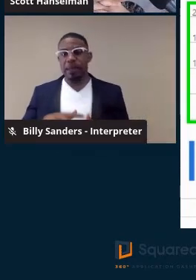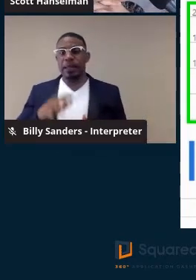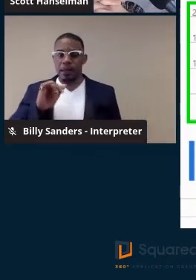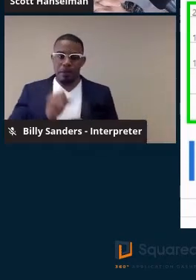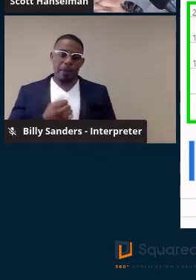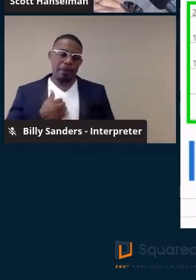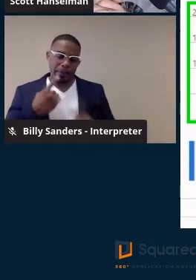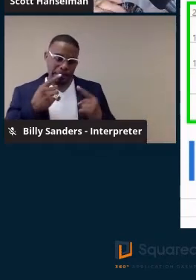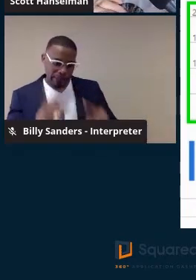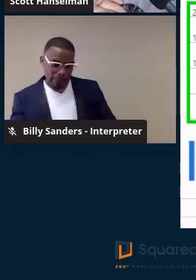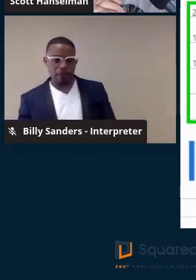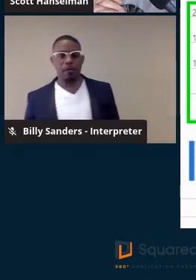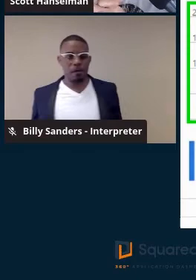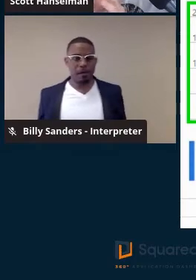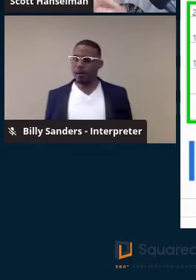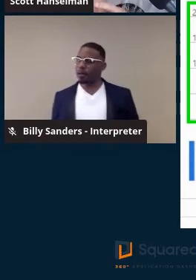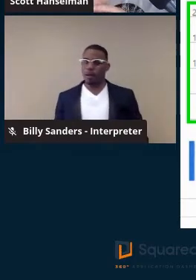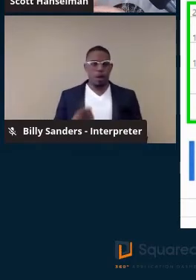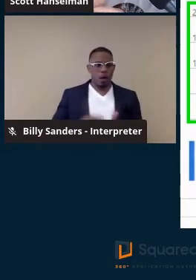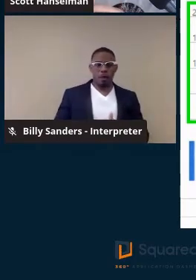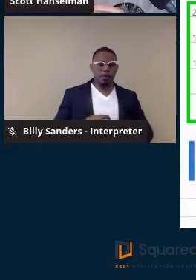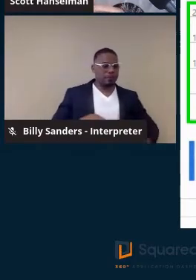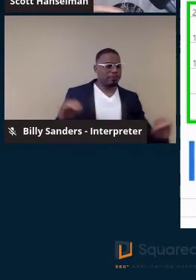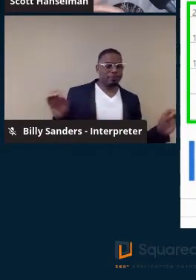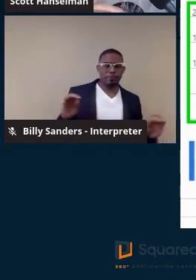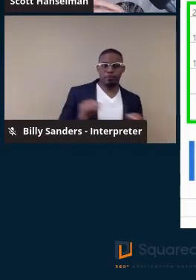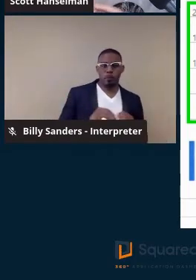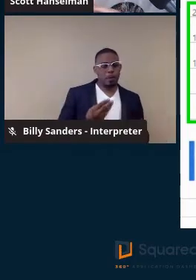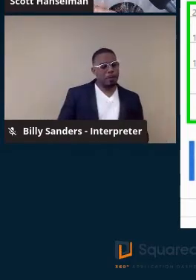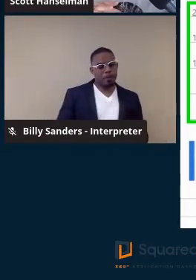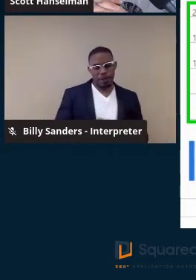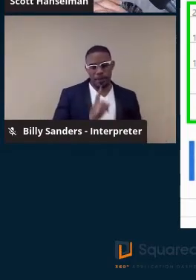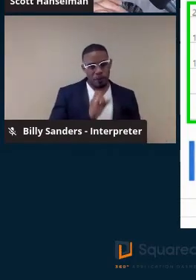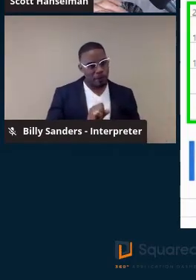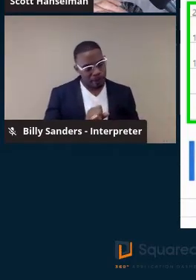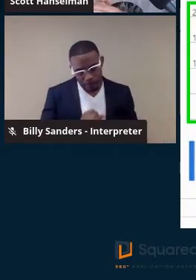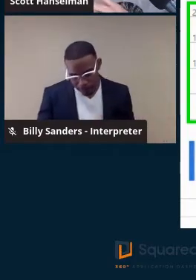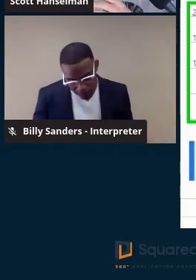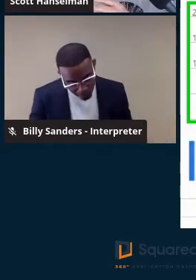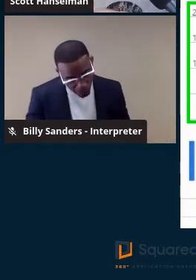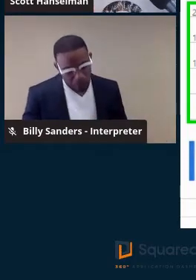me successful, and it won't cost me any more money, and that's really significant.